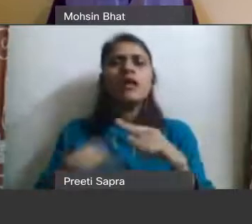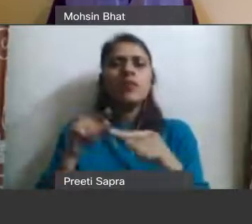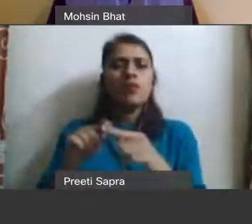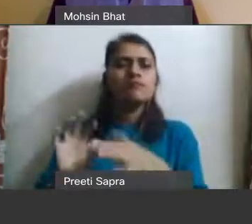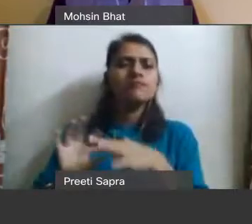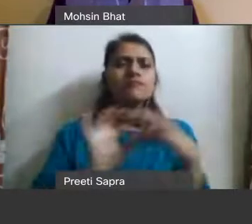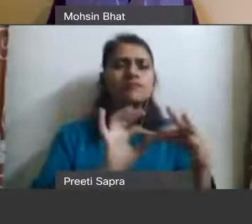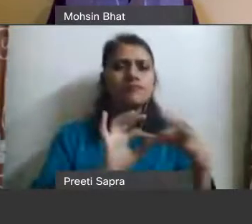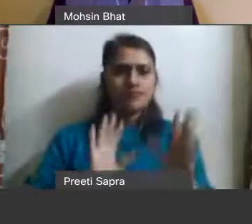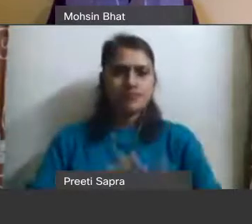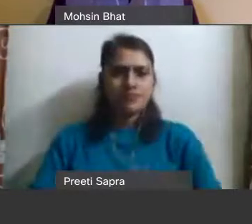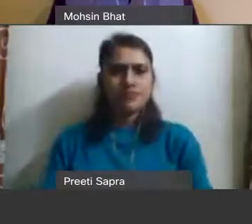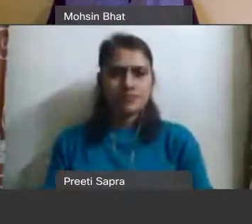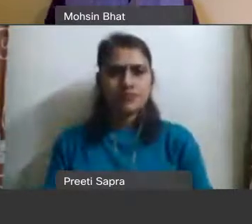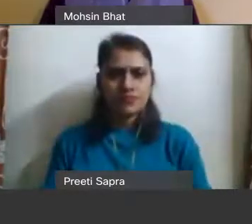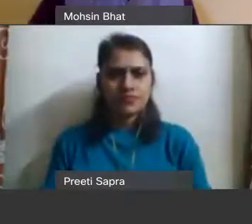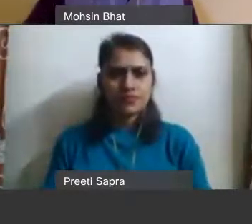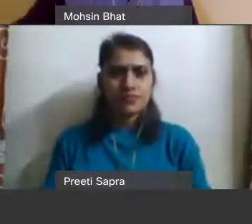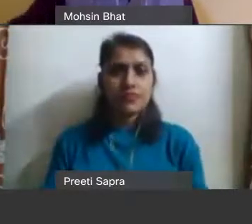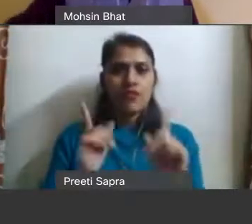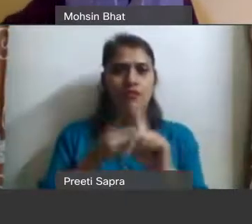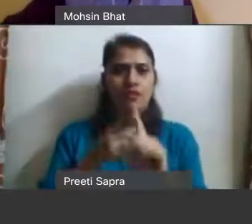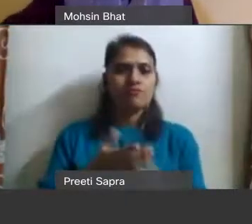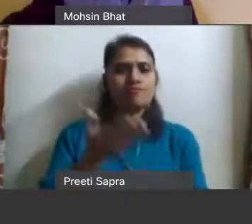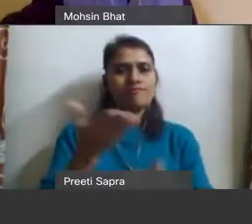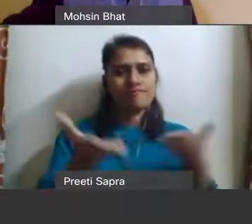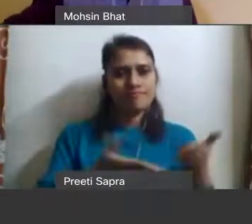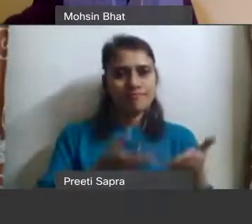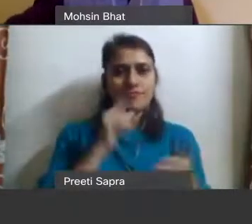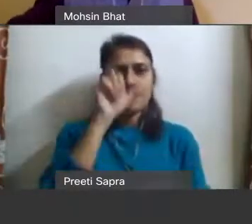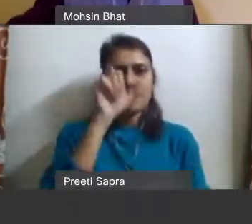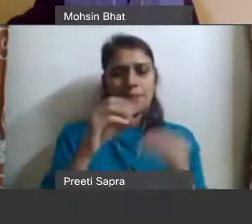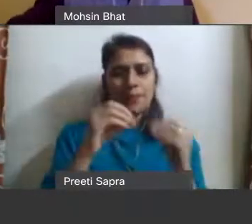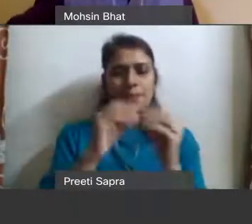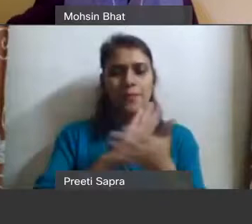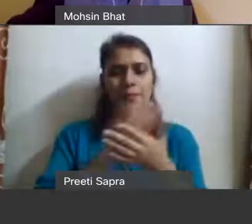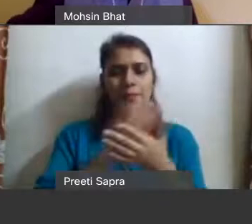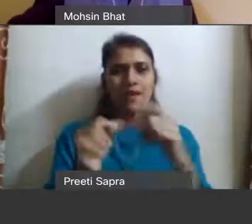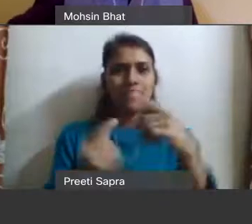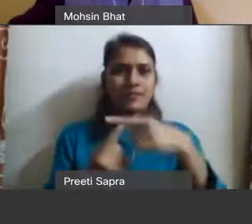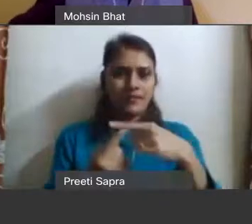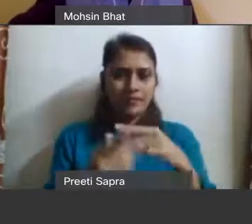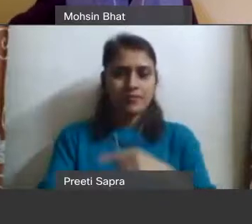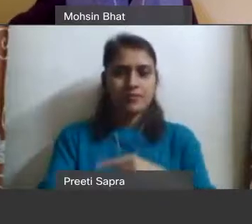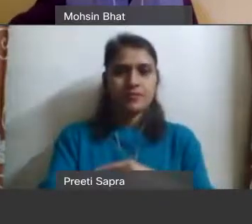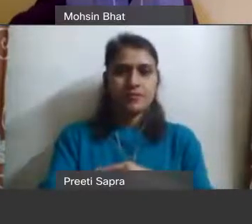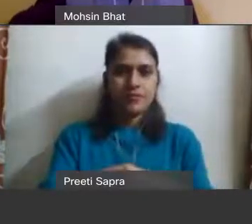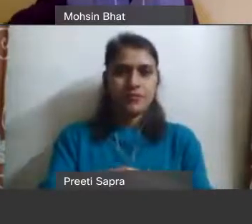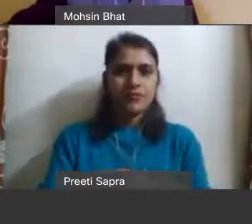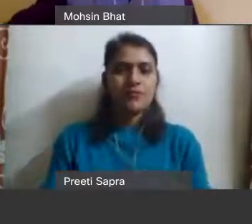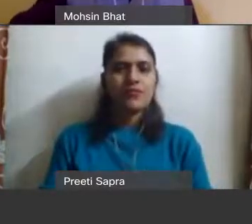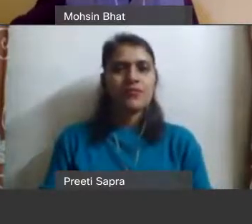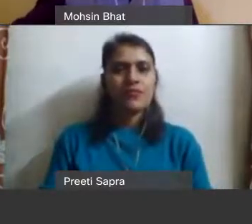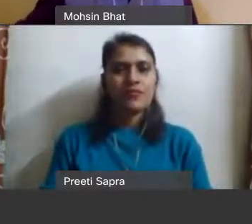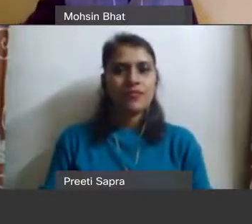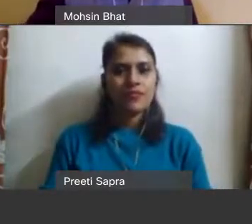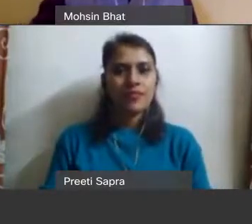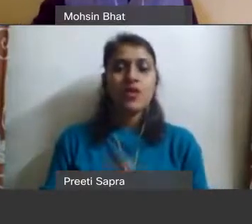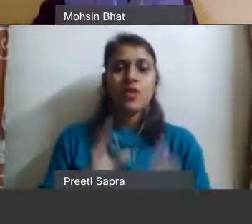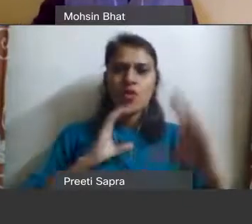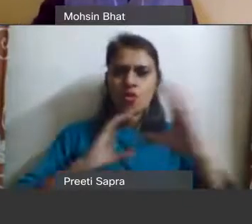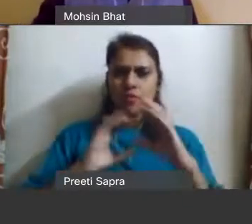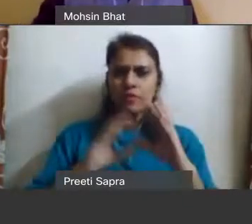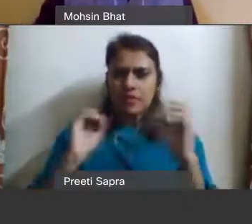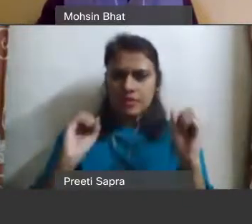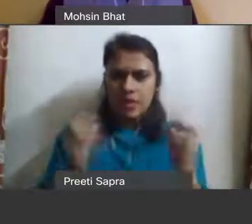open the floor first to Professor Bhatt. As before we get started on the conversation, and I'd like to point